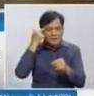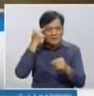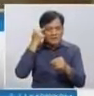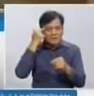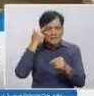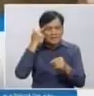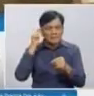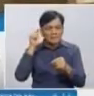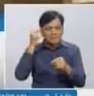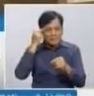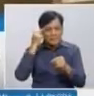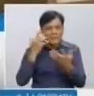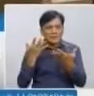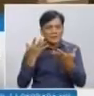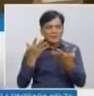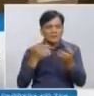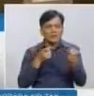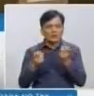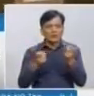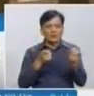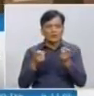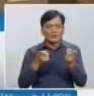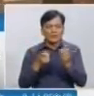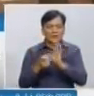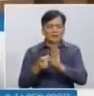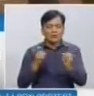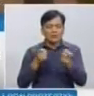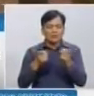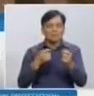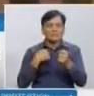under my control and supervision.